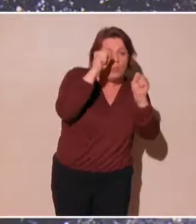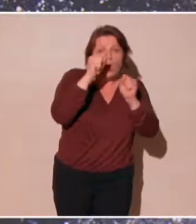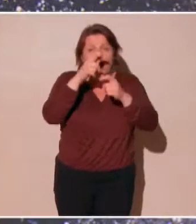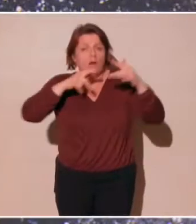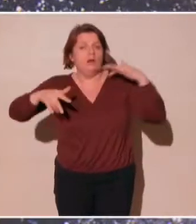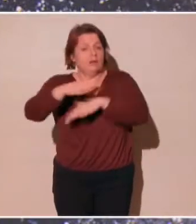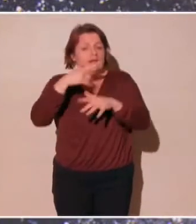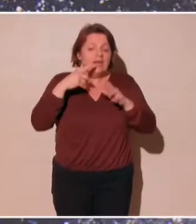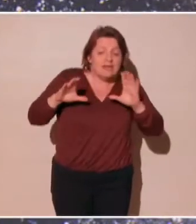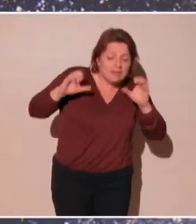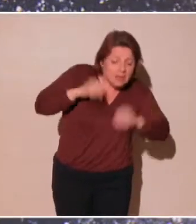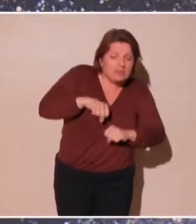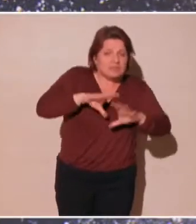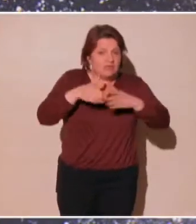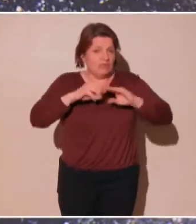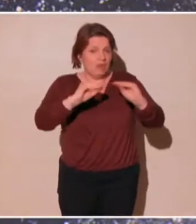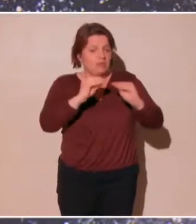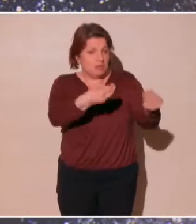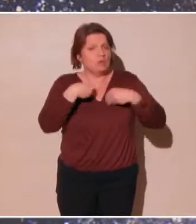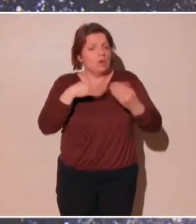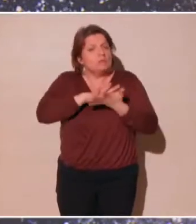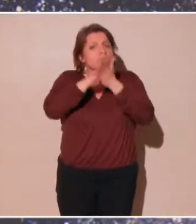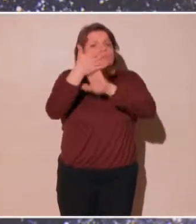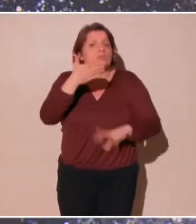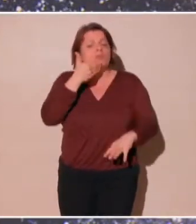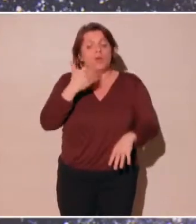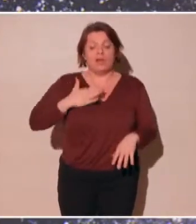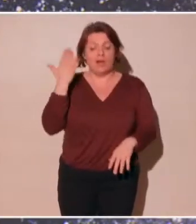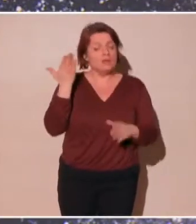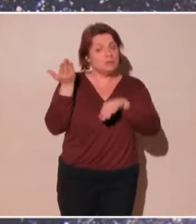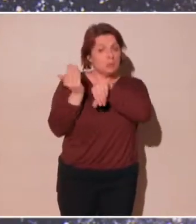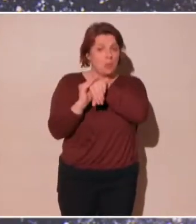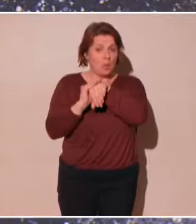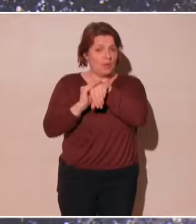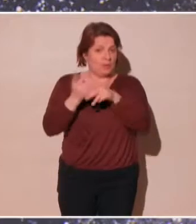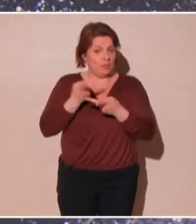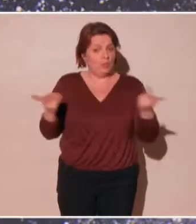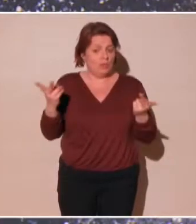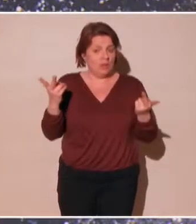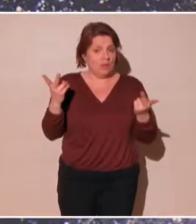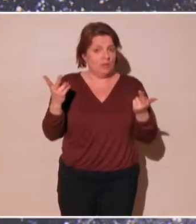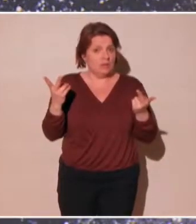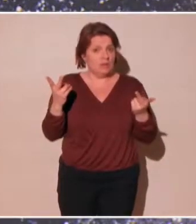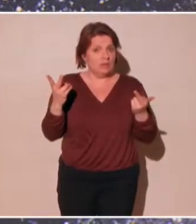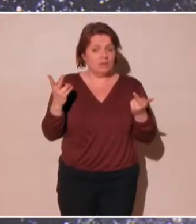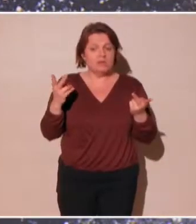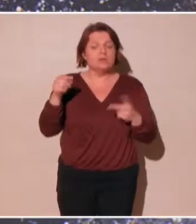to the job sector. And it will also eventually help